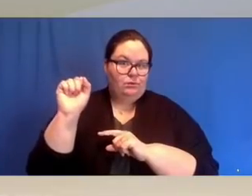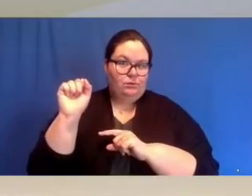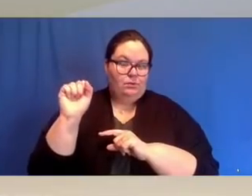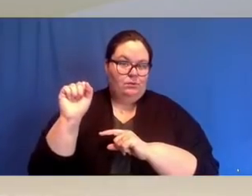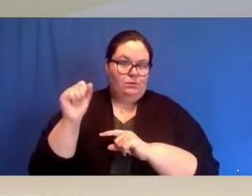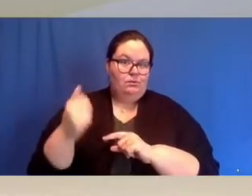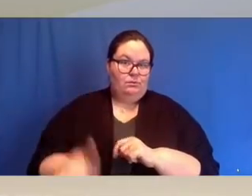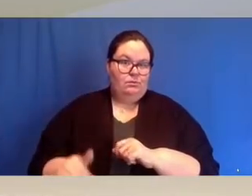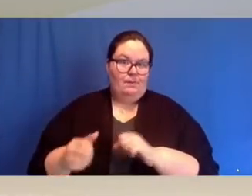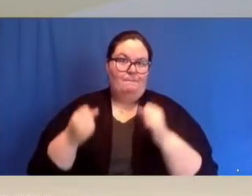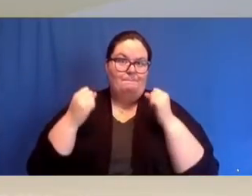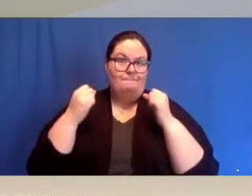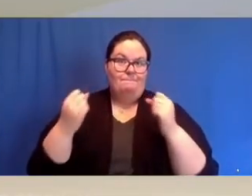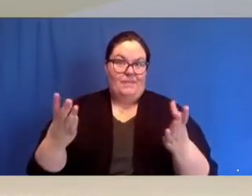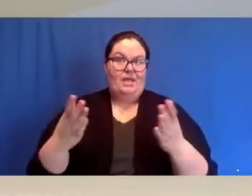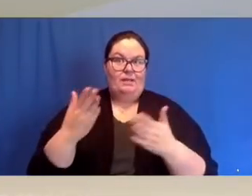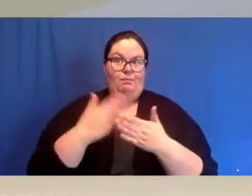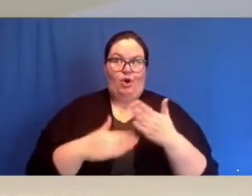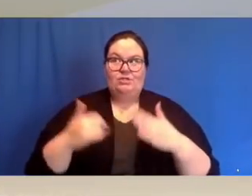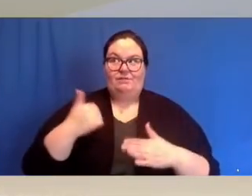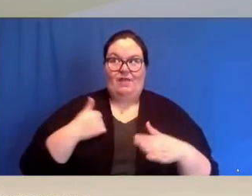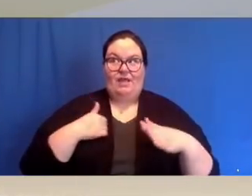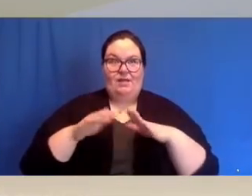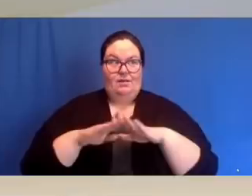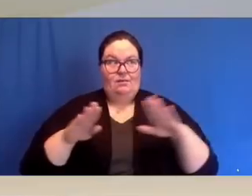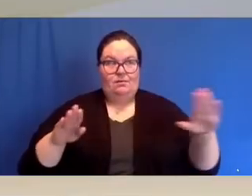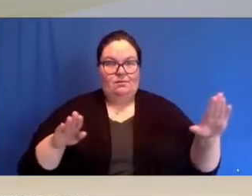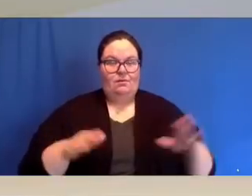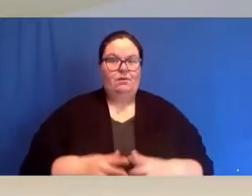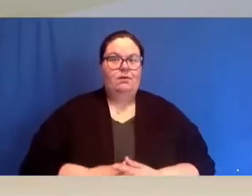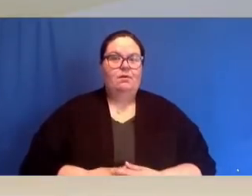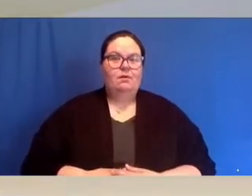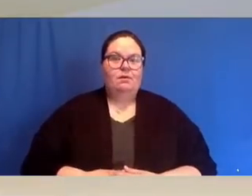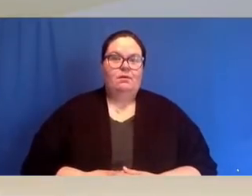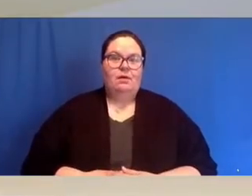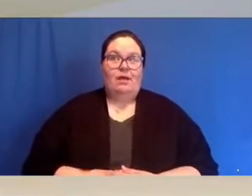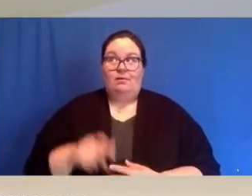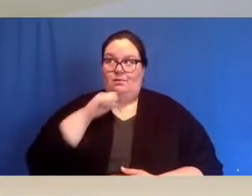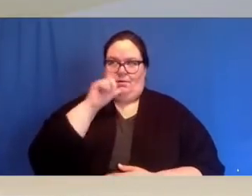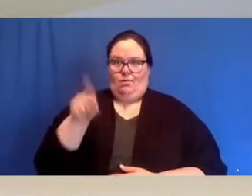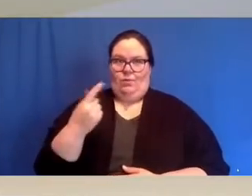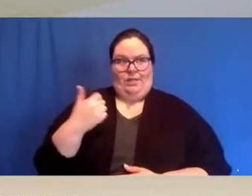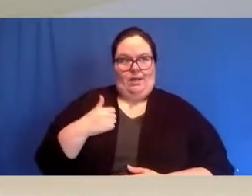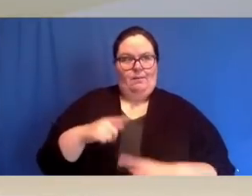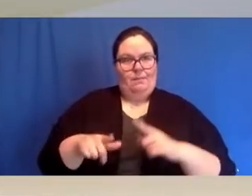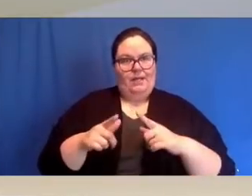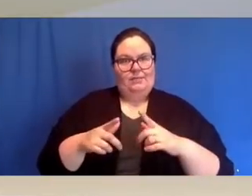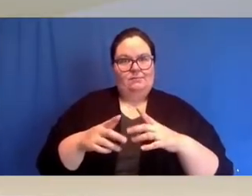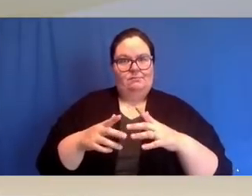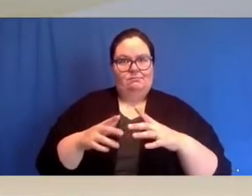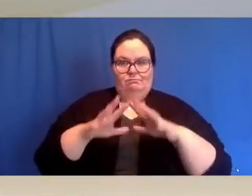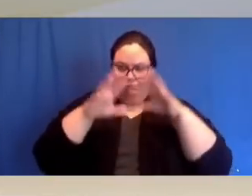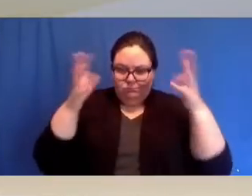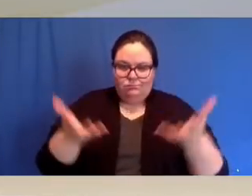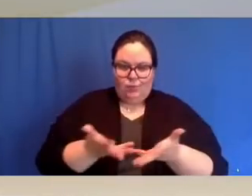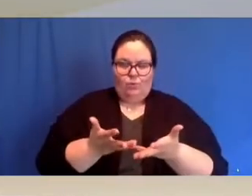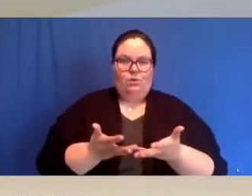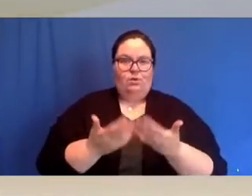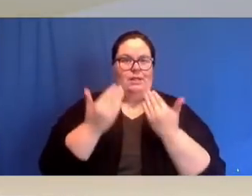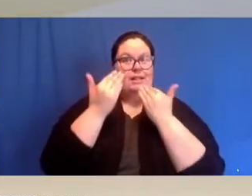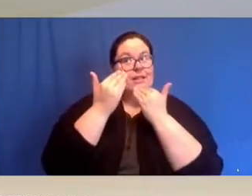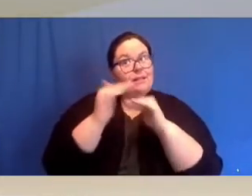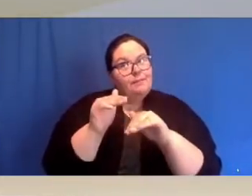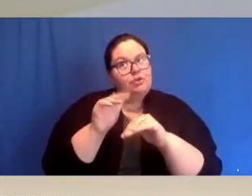increase in many parts of the country and outside the country. We have been advising to limit travel,